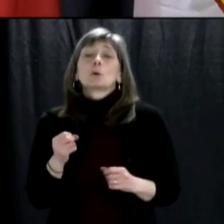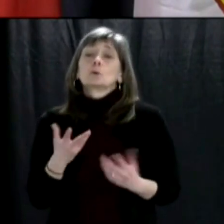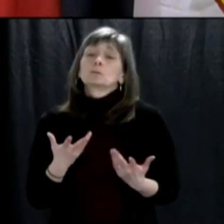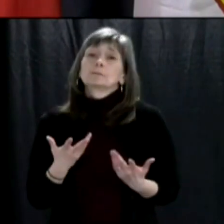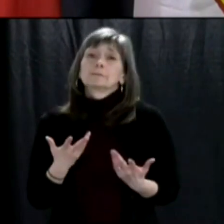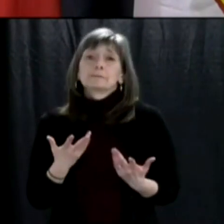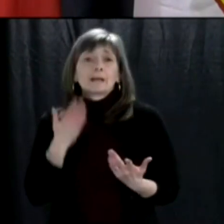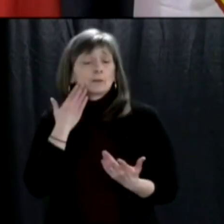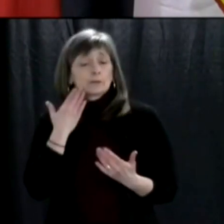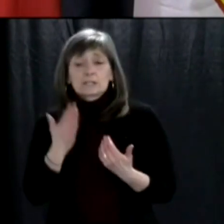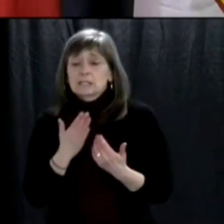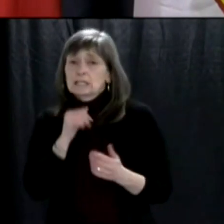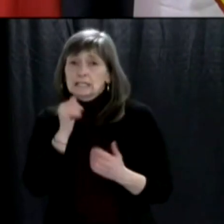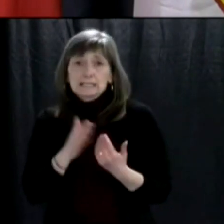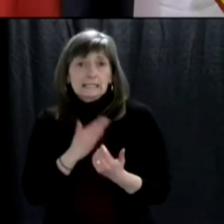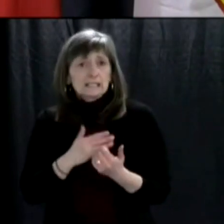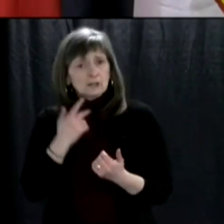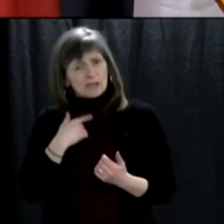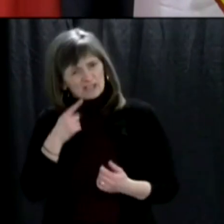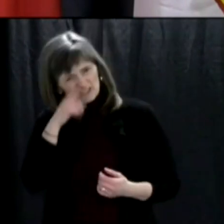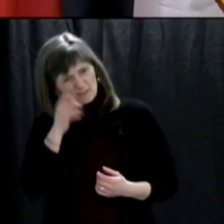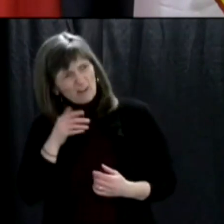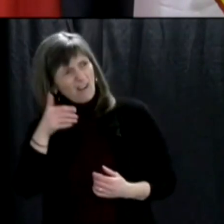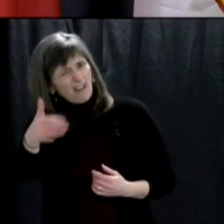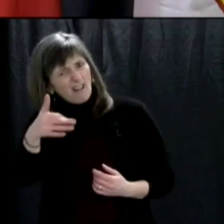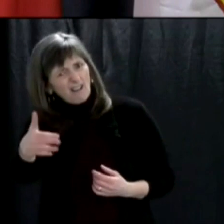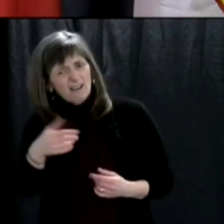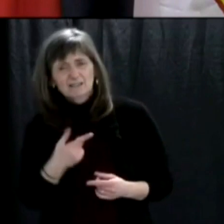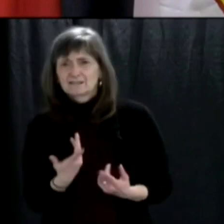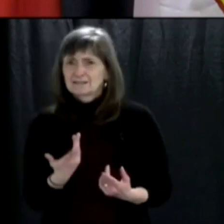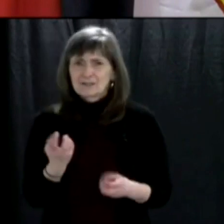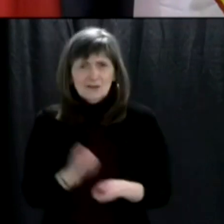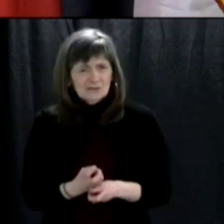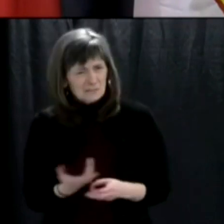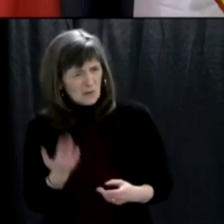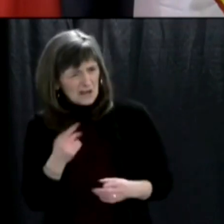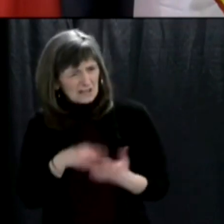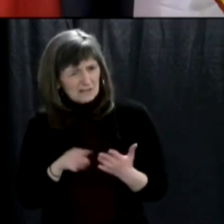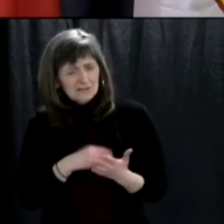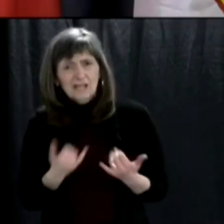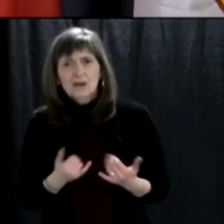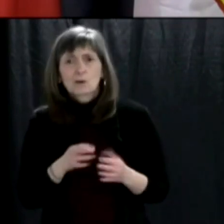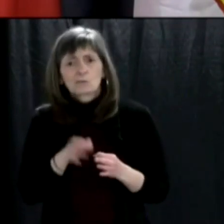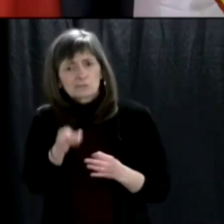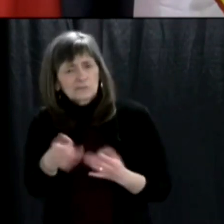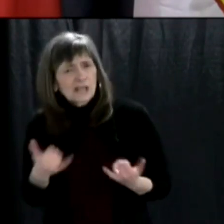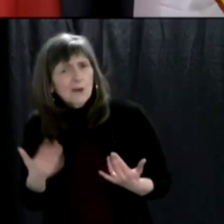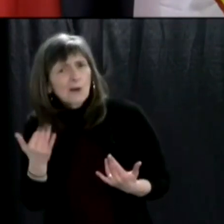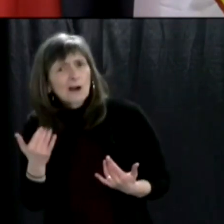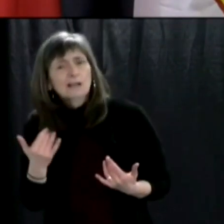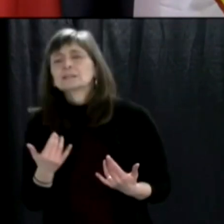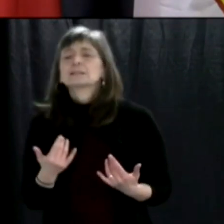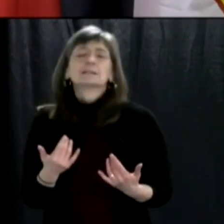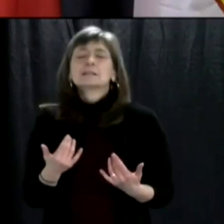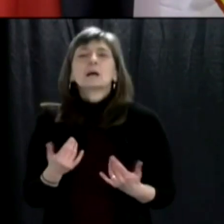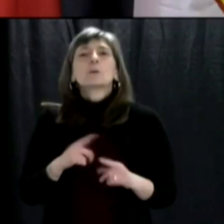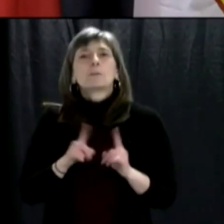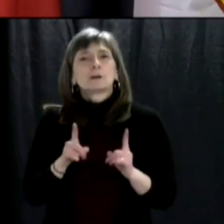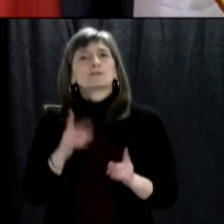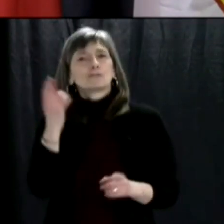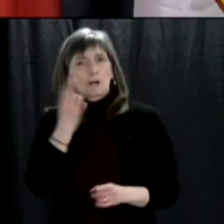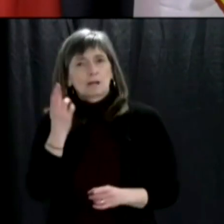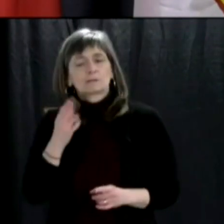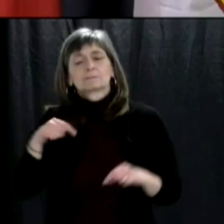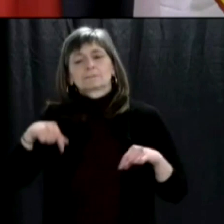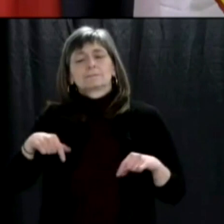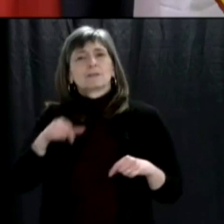off, but we know, and people in this province should know, that we are seeing this not as something that could last days or weeks, but